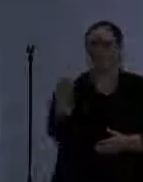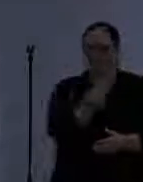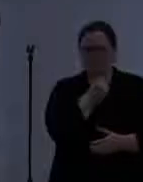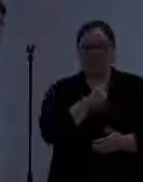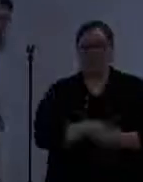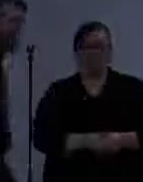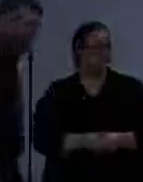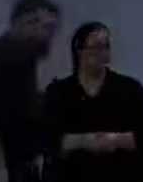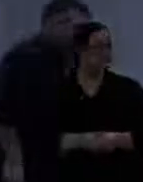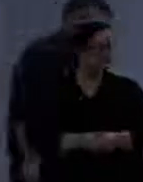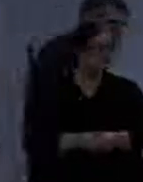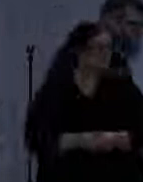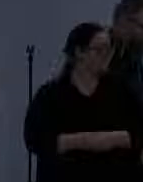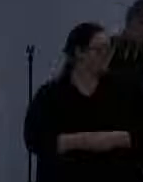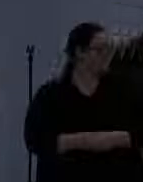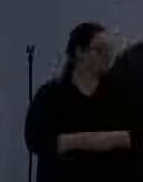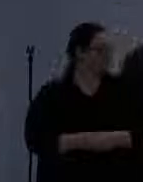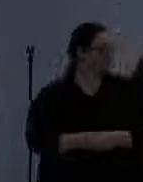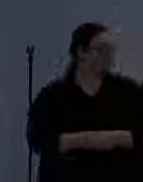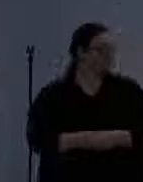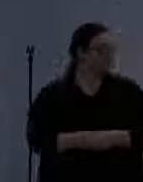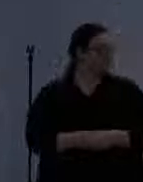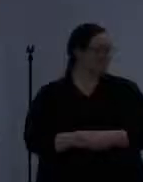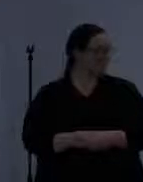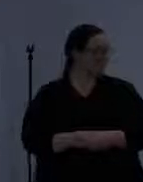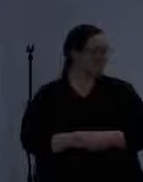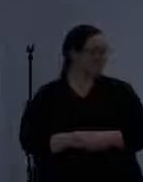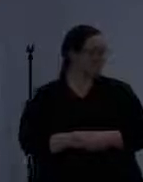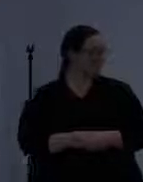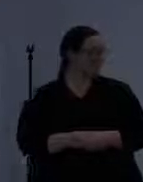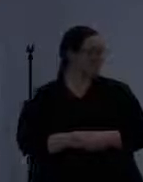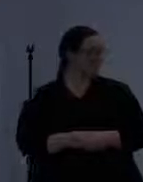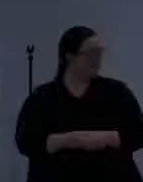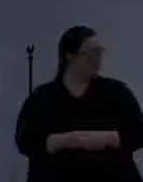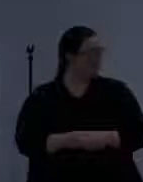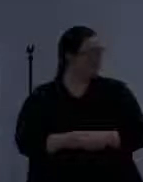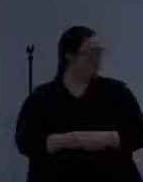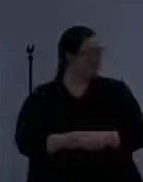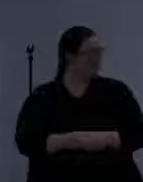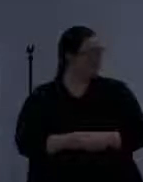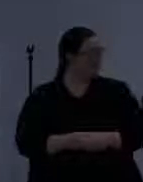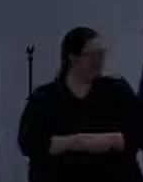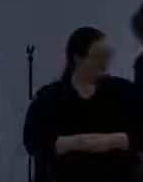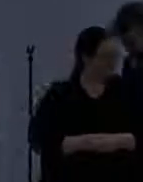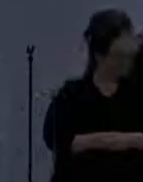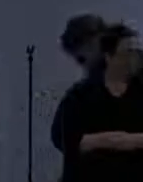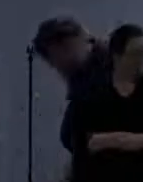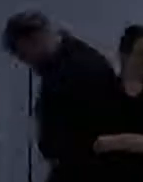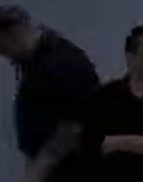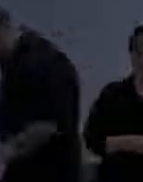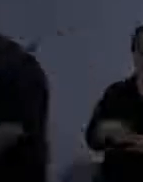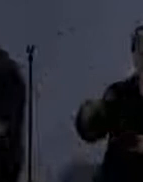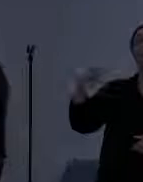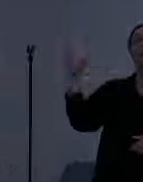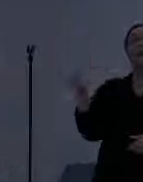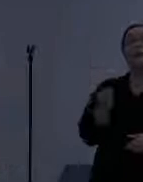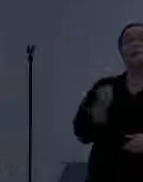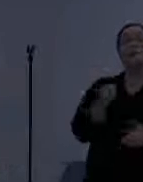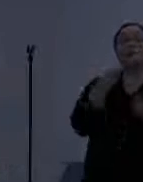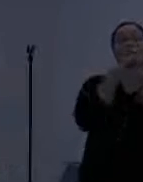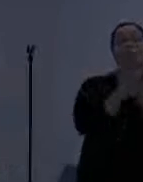So incidents that must be reported to the Quality and Safeguards Commission are death of a